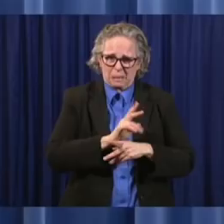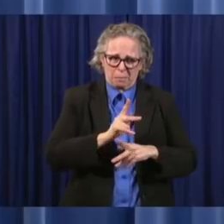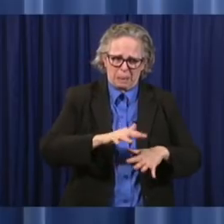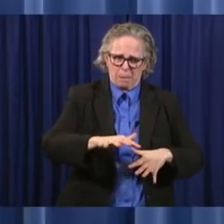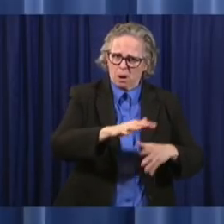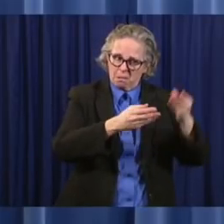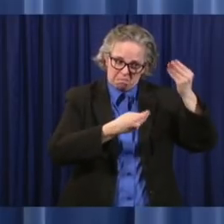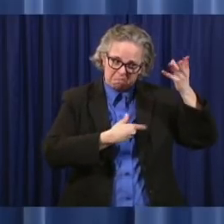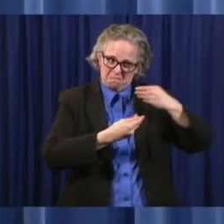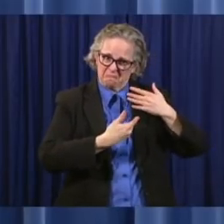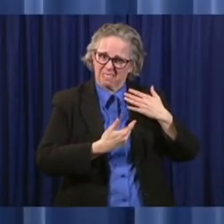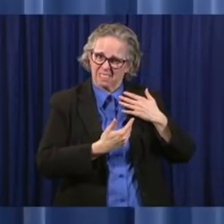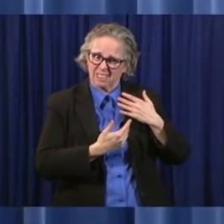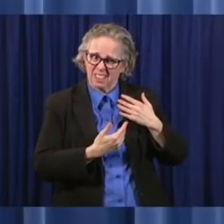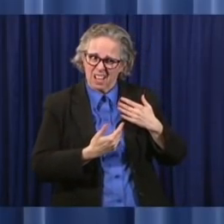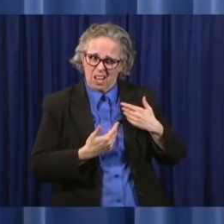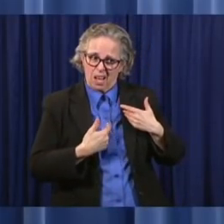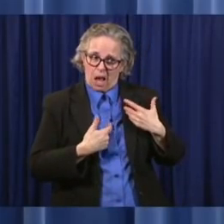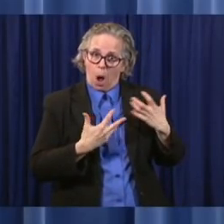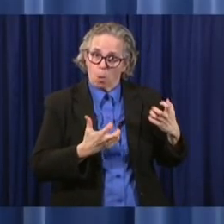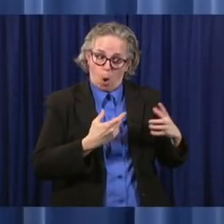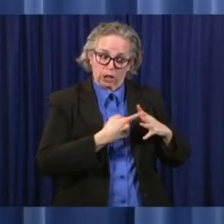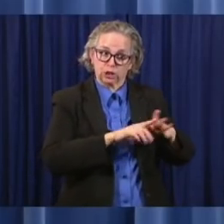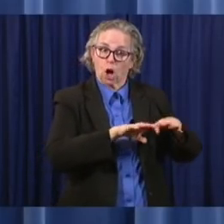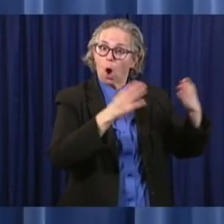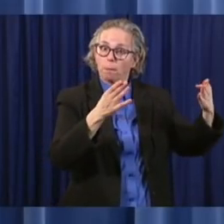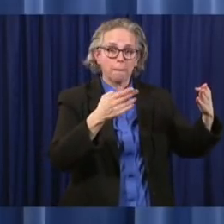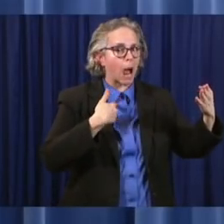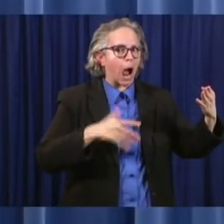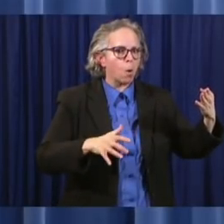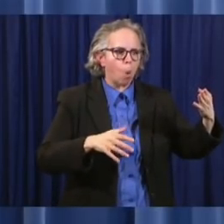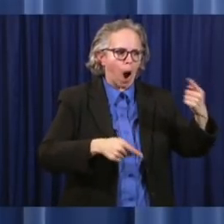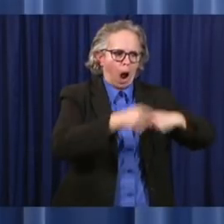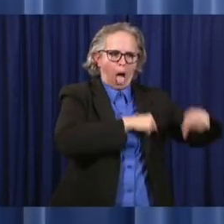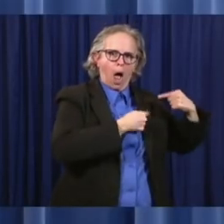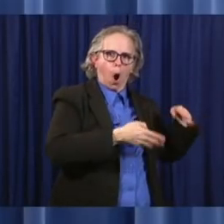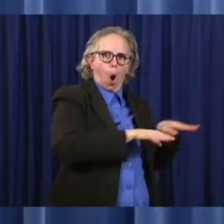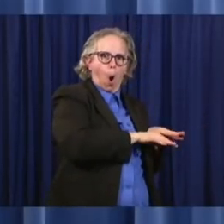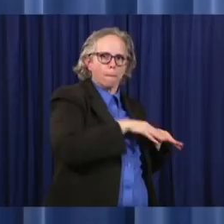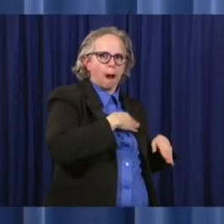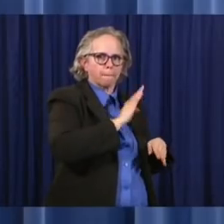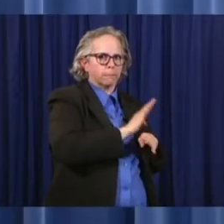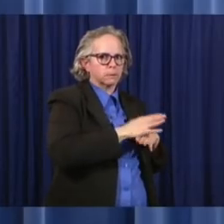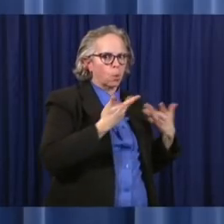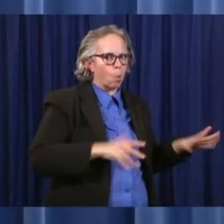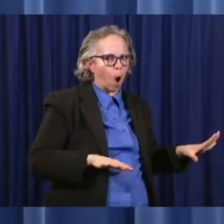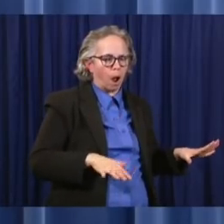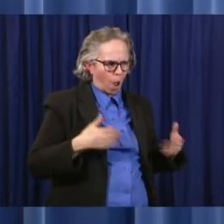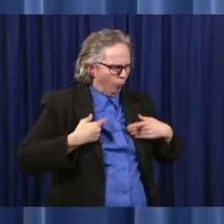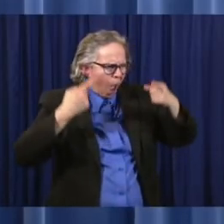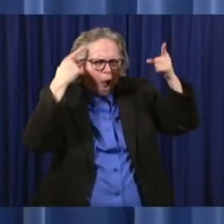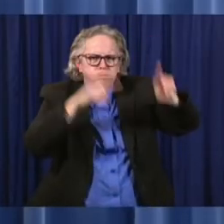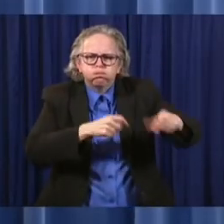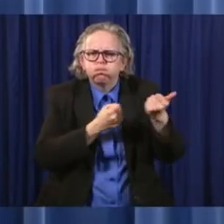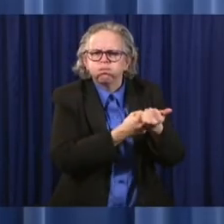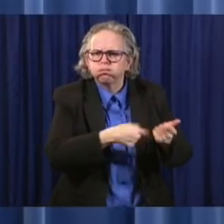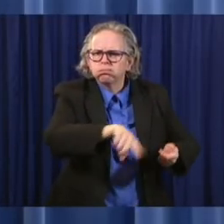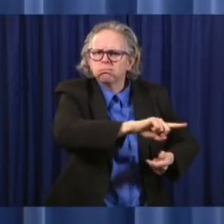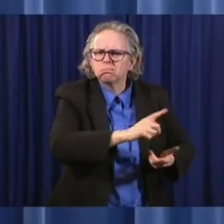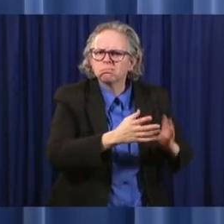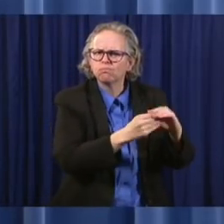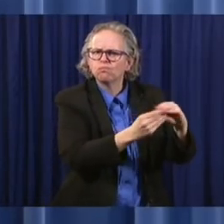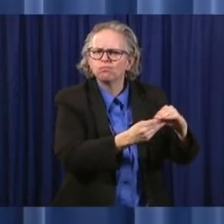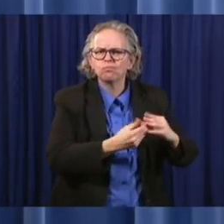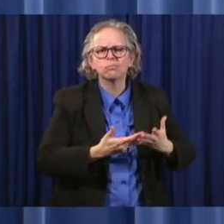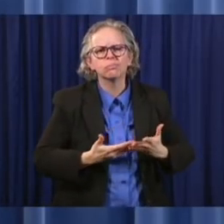to get started, but they said, once we're started, we don't want to have to pull back. We don't have to close the business again. And so what you and I